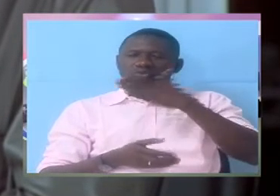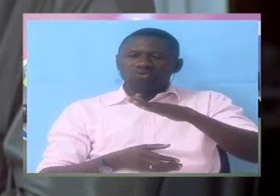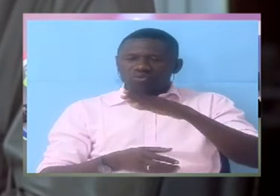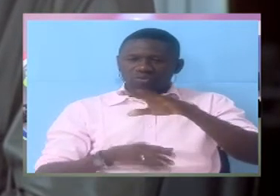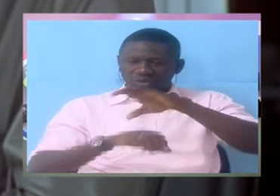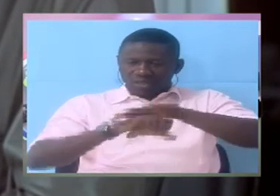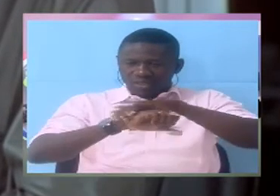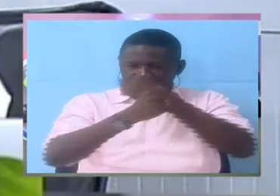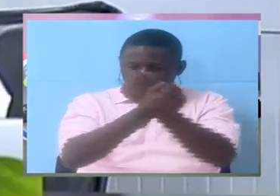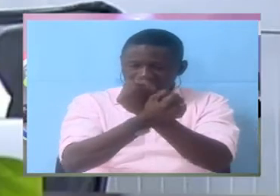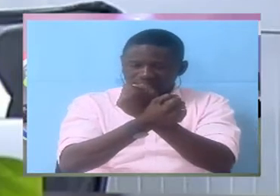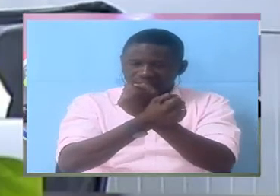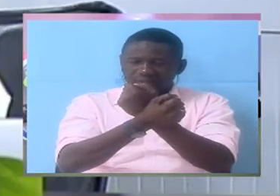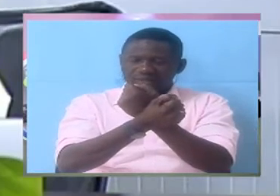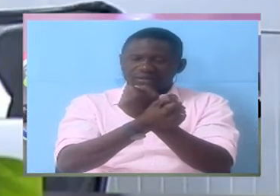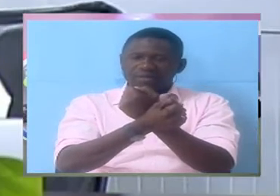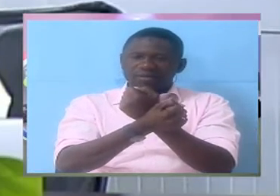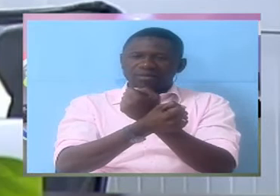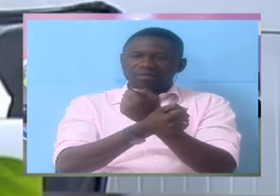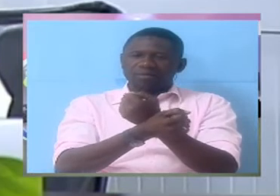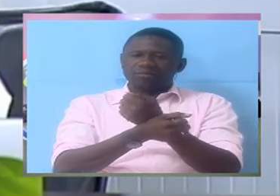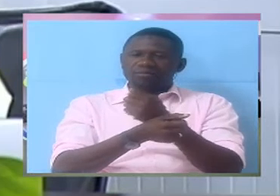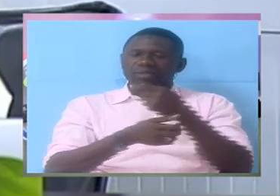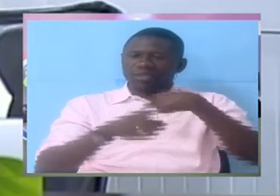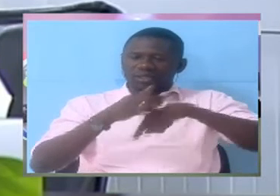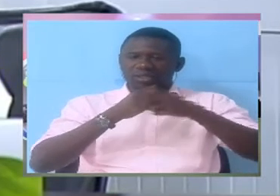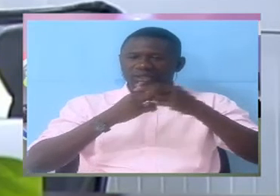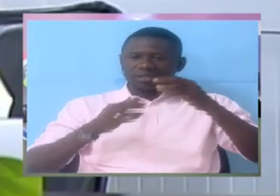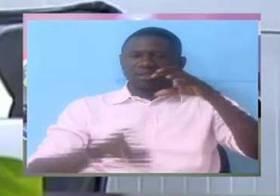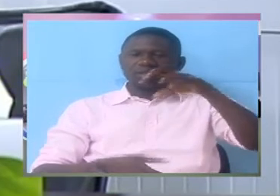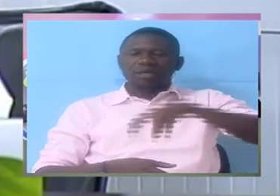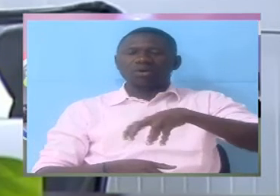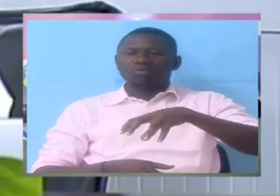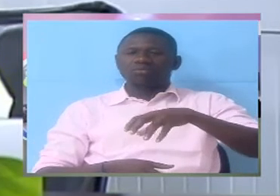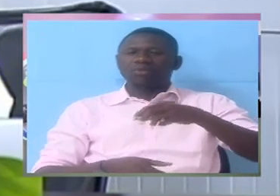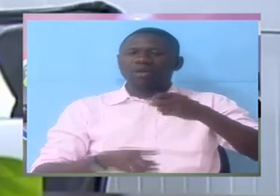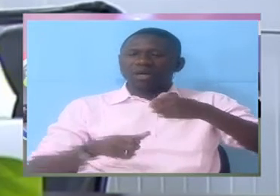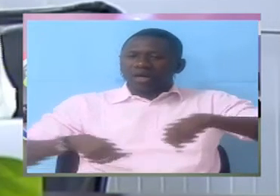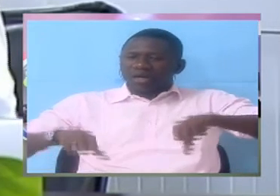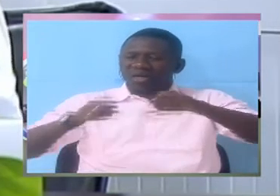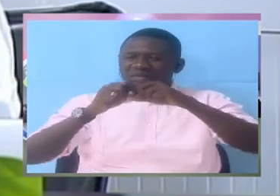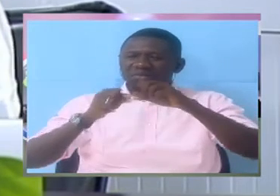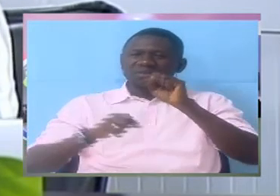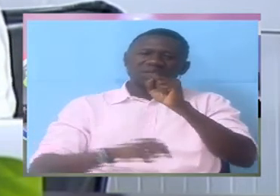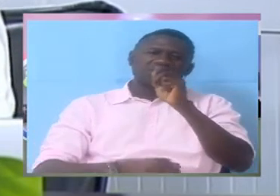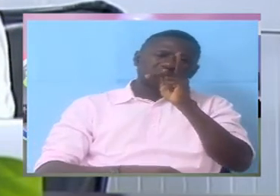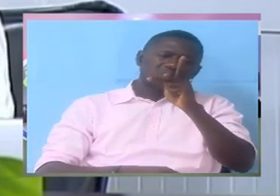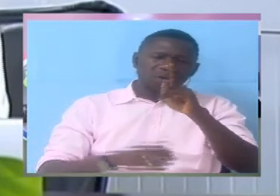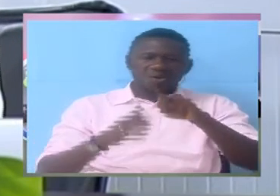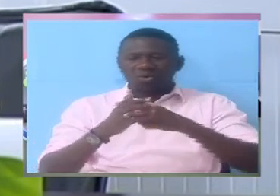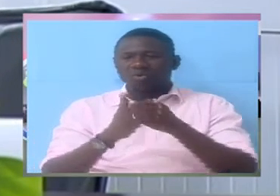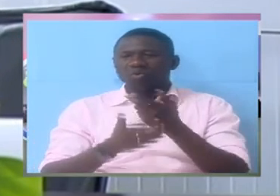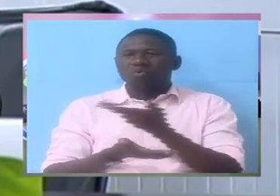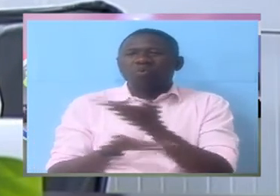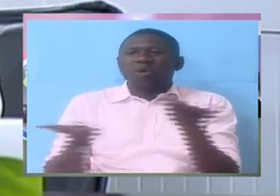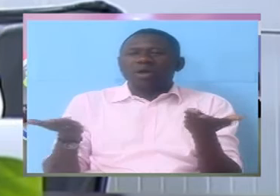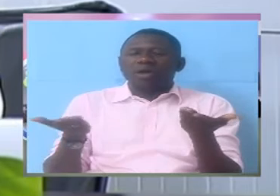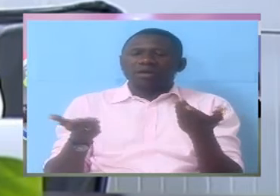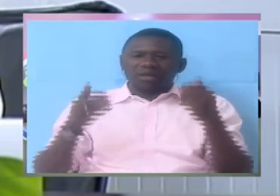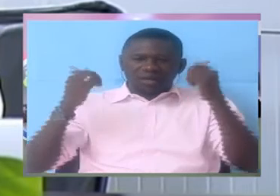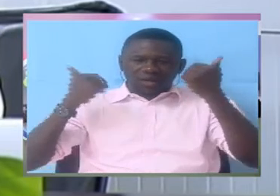pomentola. There is one area which is not clear to me. The young people that you arrested, I don't know whether it was in Serekunda or where it